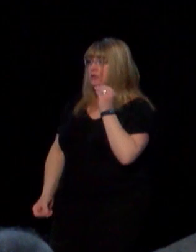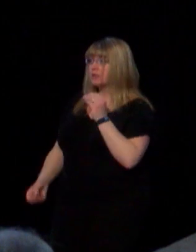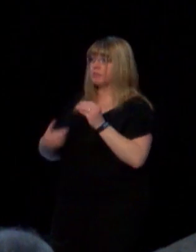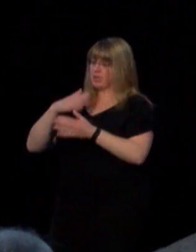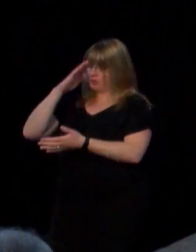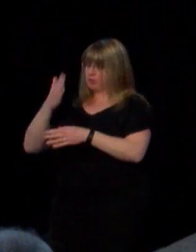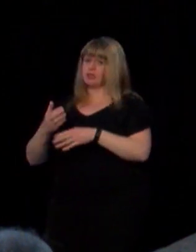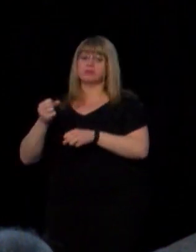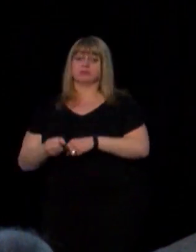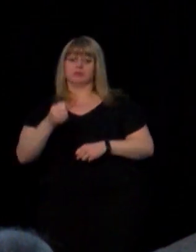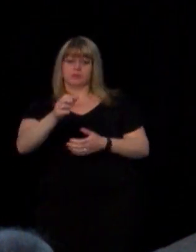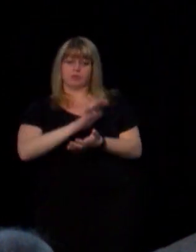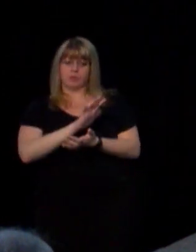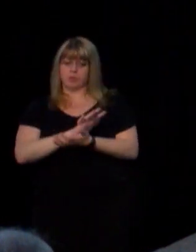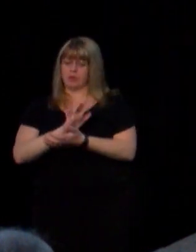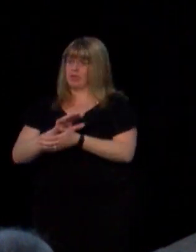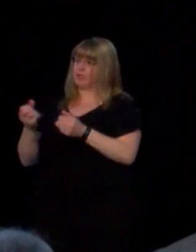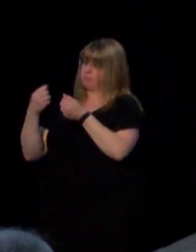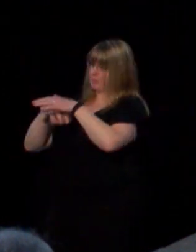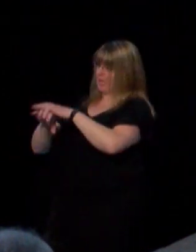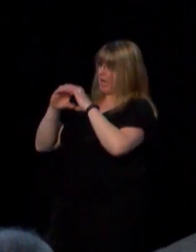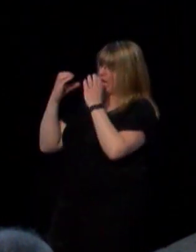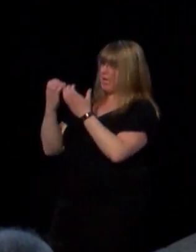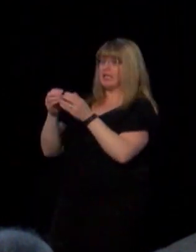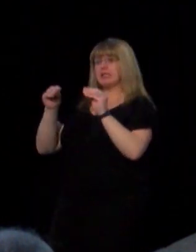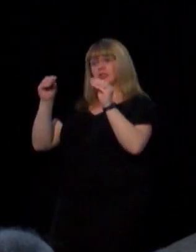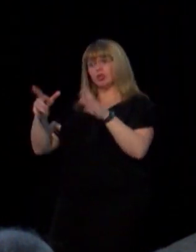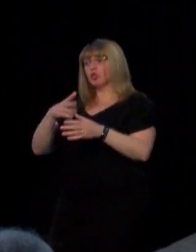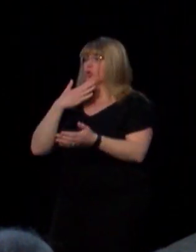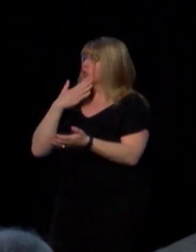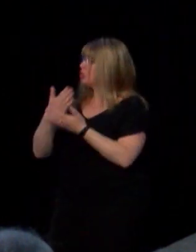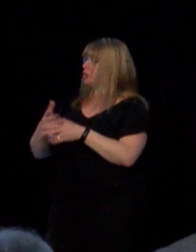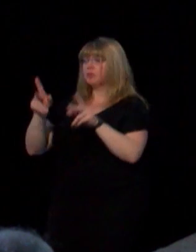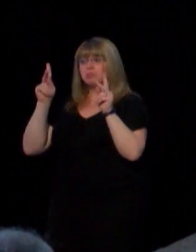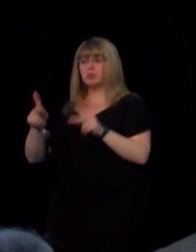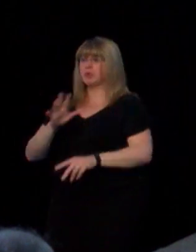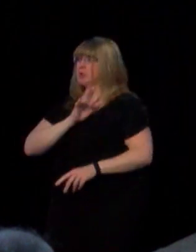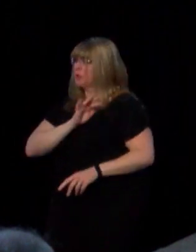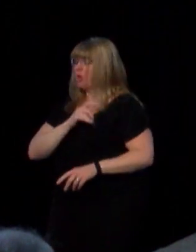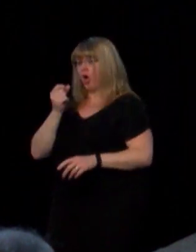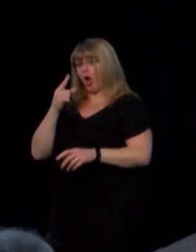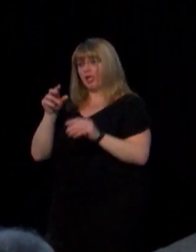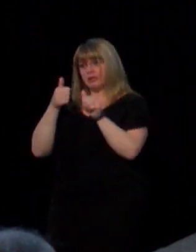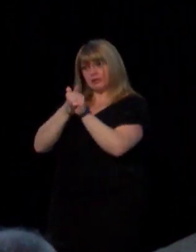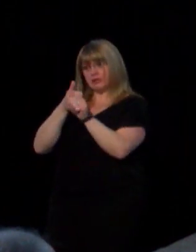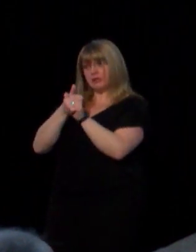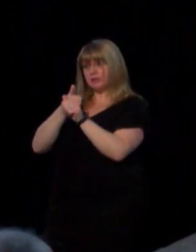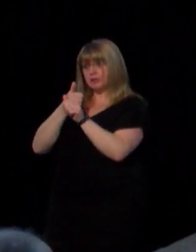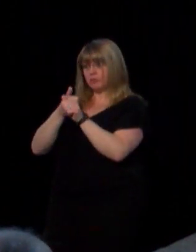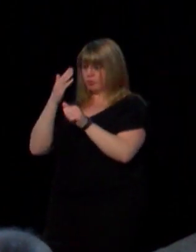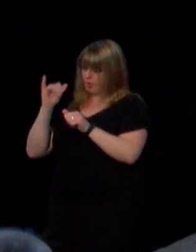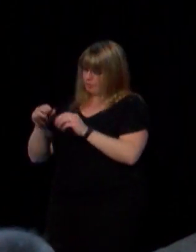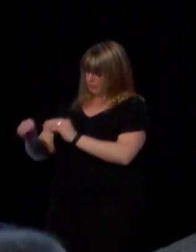with a teacher who, while tremendously qualified and motivated to teach, did not have the training or qualifications to